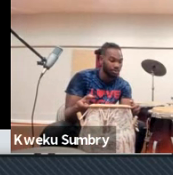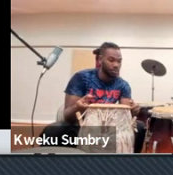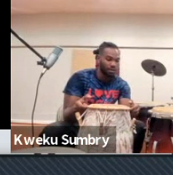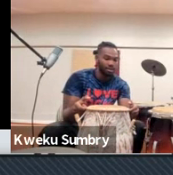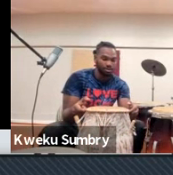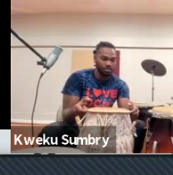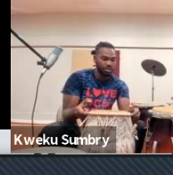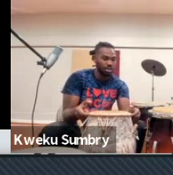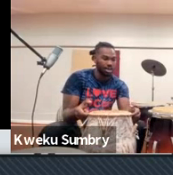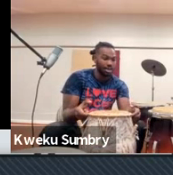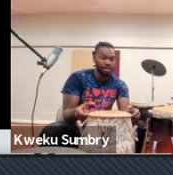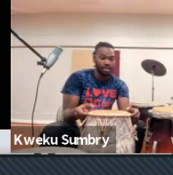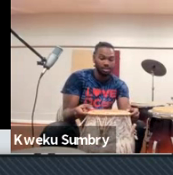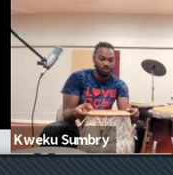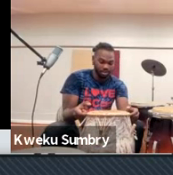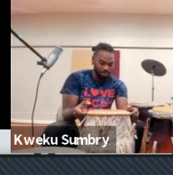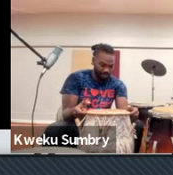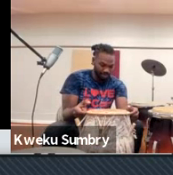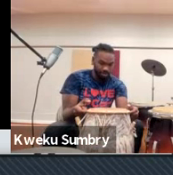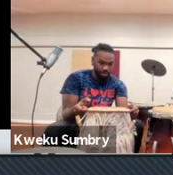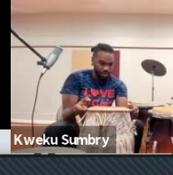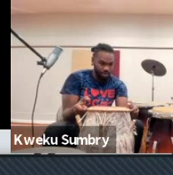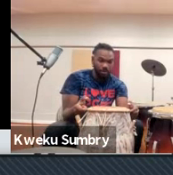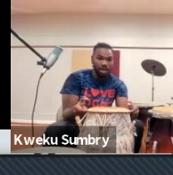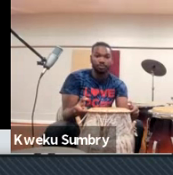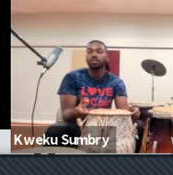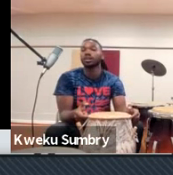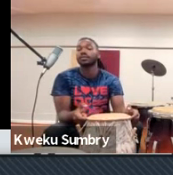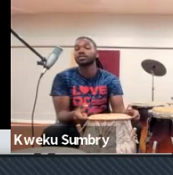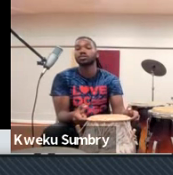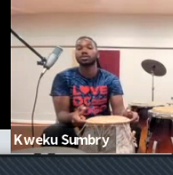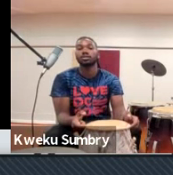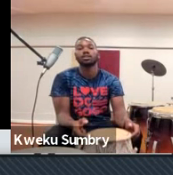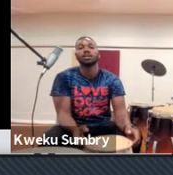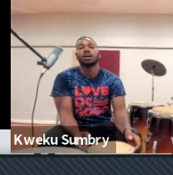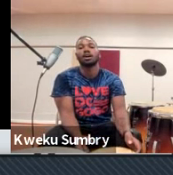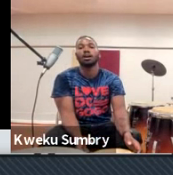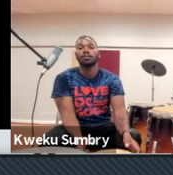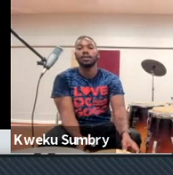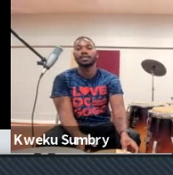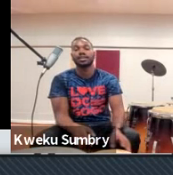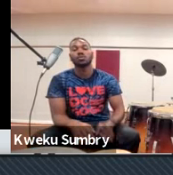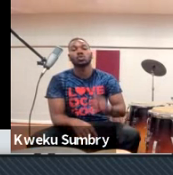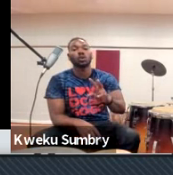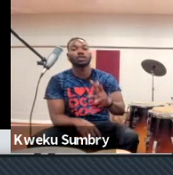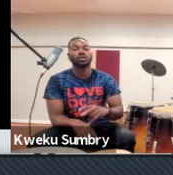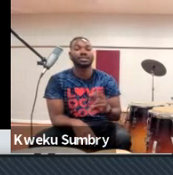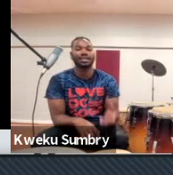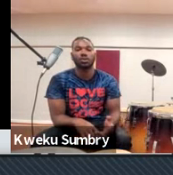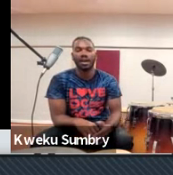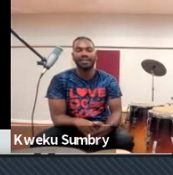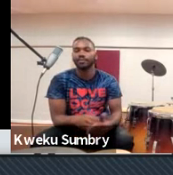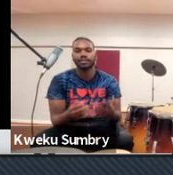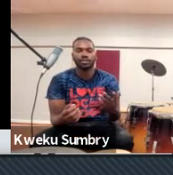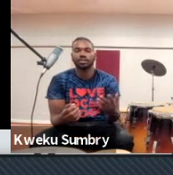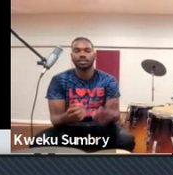drum, right? You see the head is bigger than the rest of the bottom of the instrument. And then two other drums that I